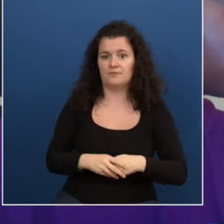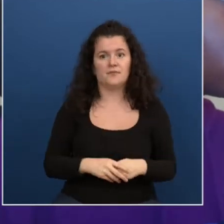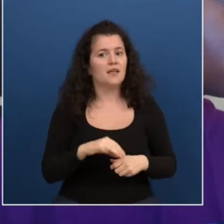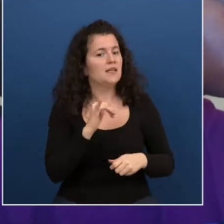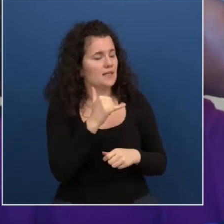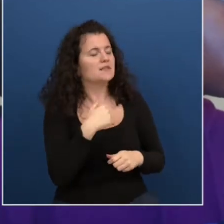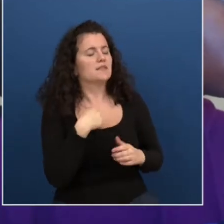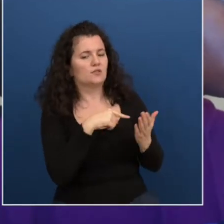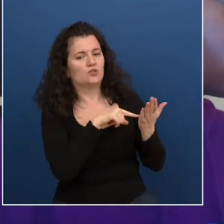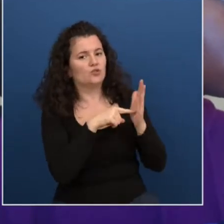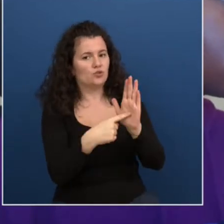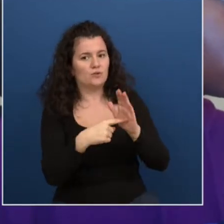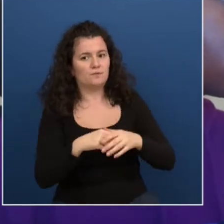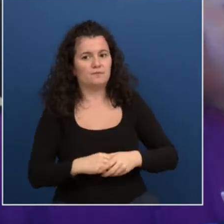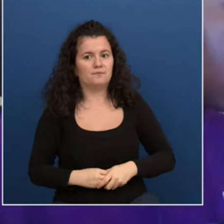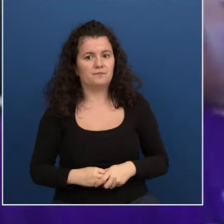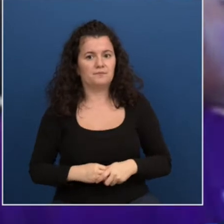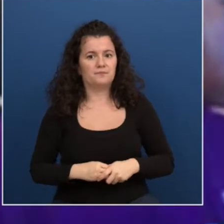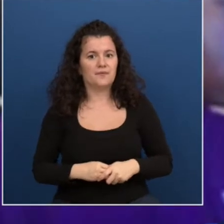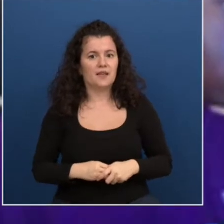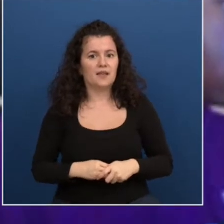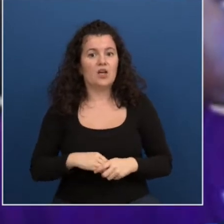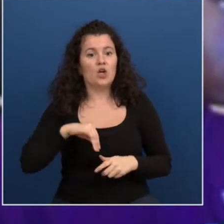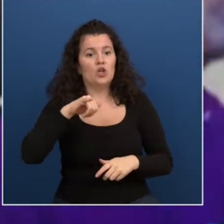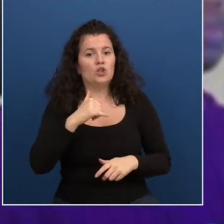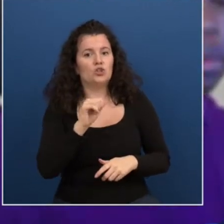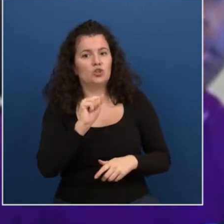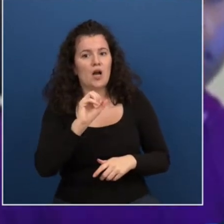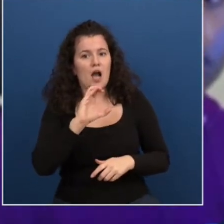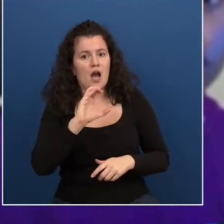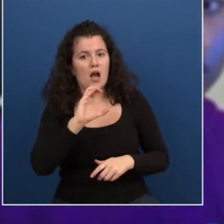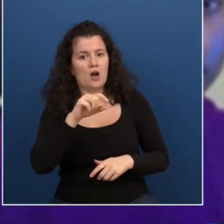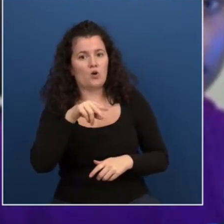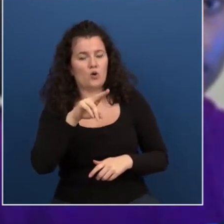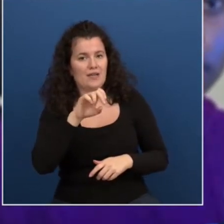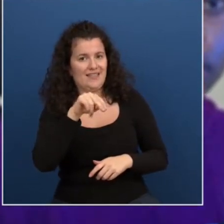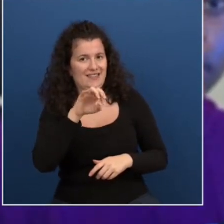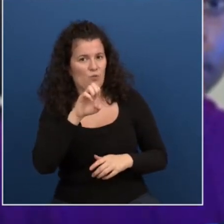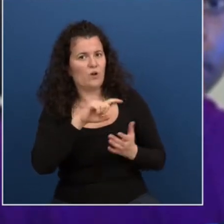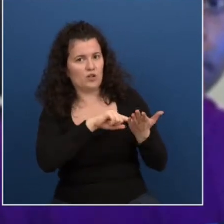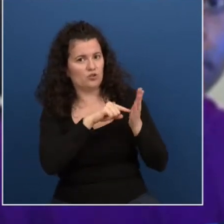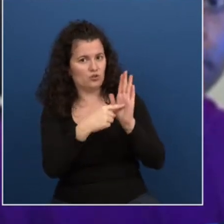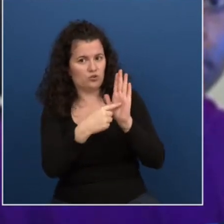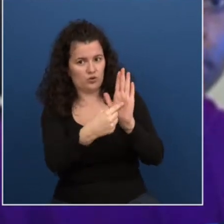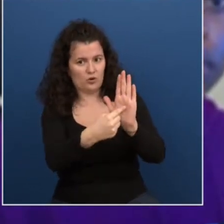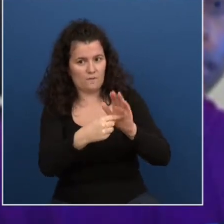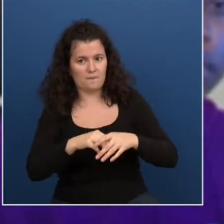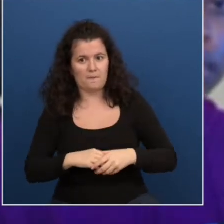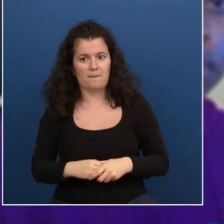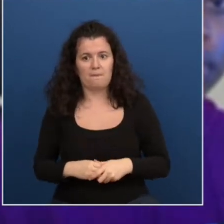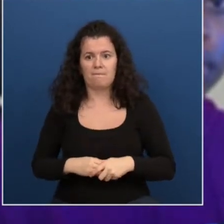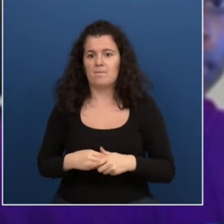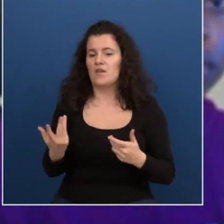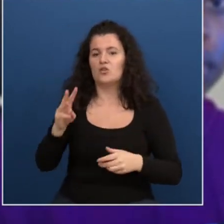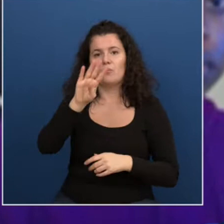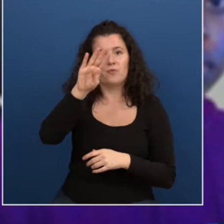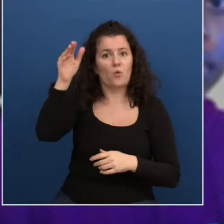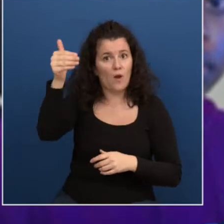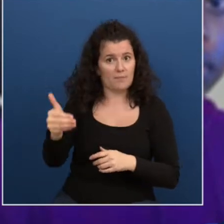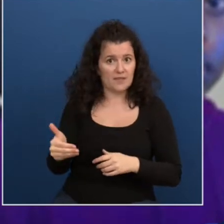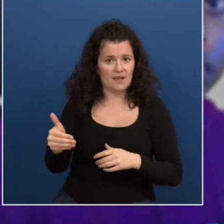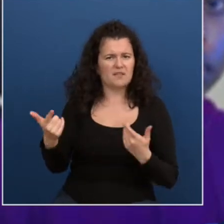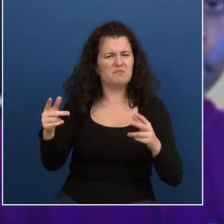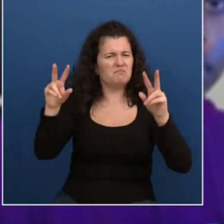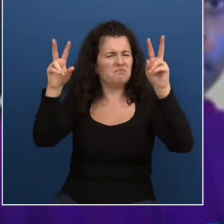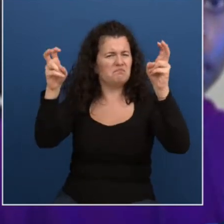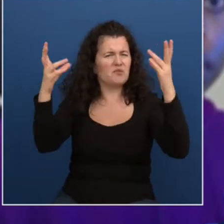When Jacqueline's screen does share, perfect. We are showing a website of a faith university called Accessible University. It has a carousel